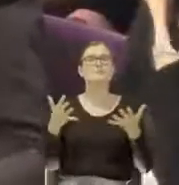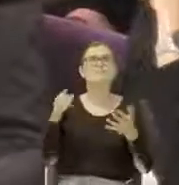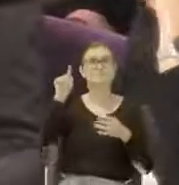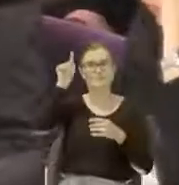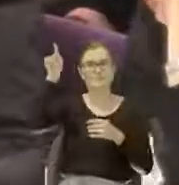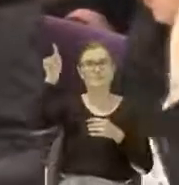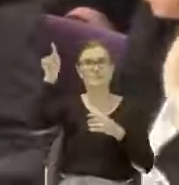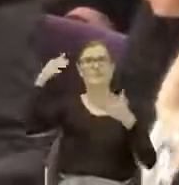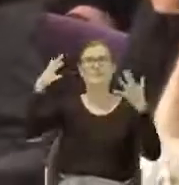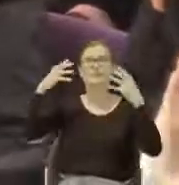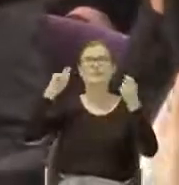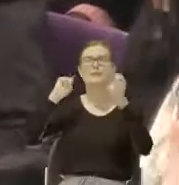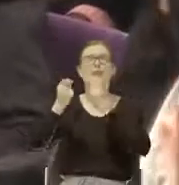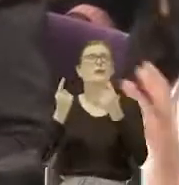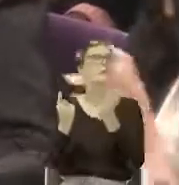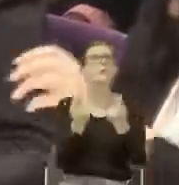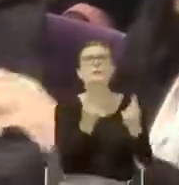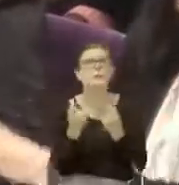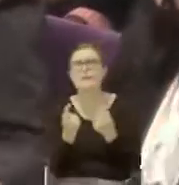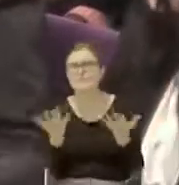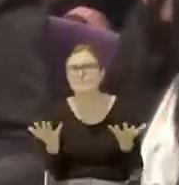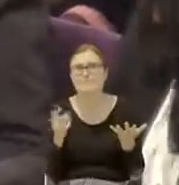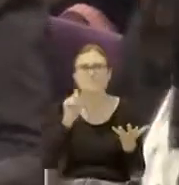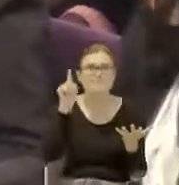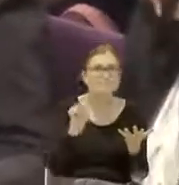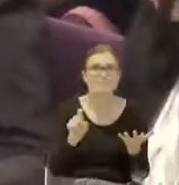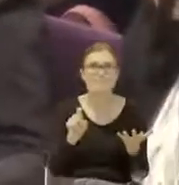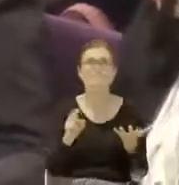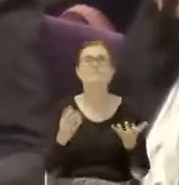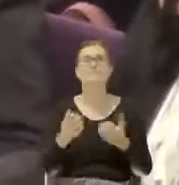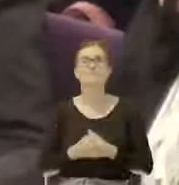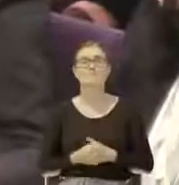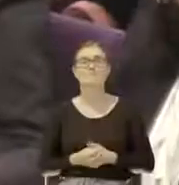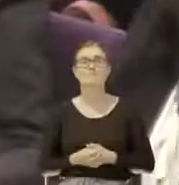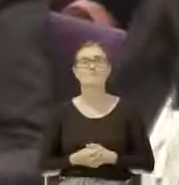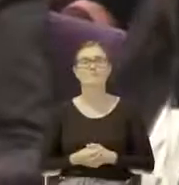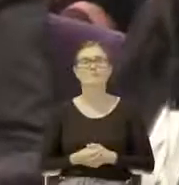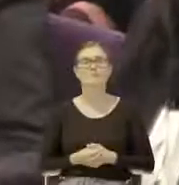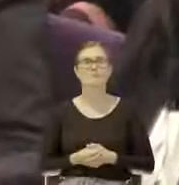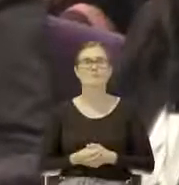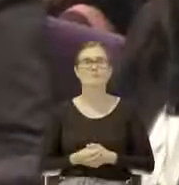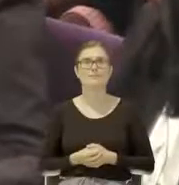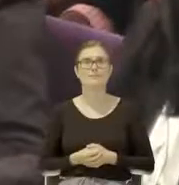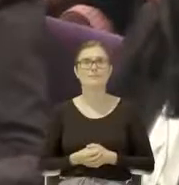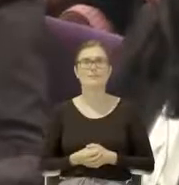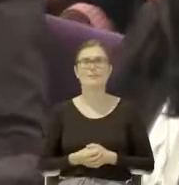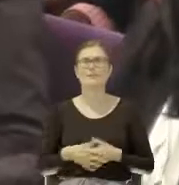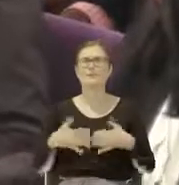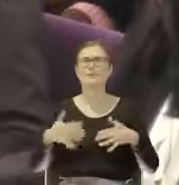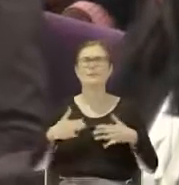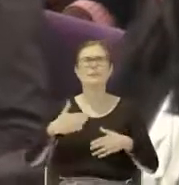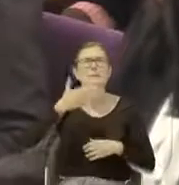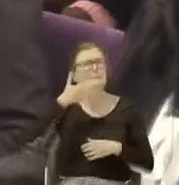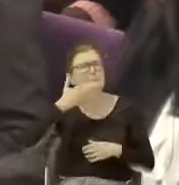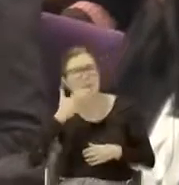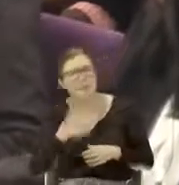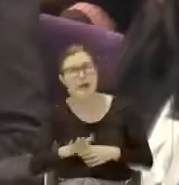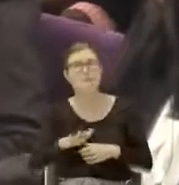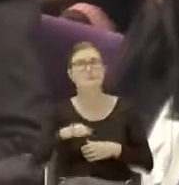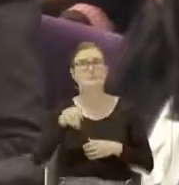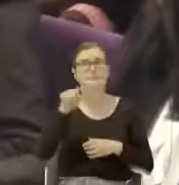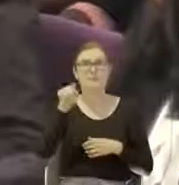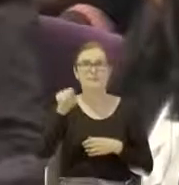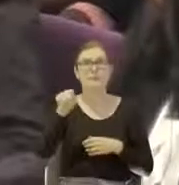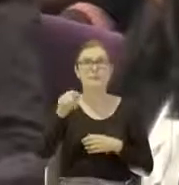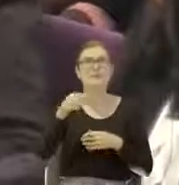are felt at local level or a local government. Local leaders, therefore, has got a critical role